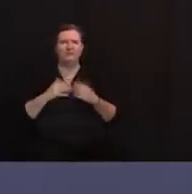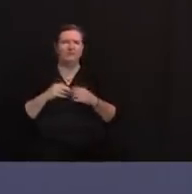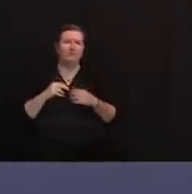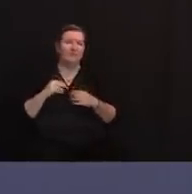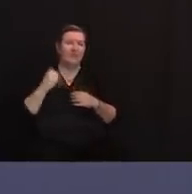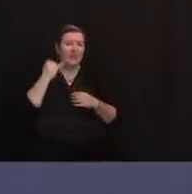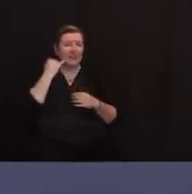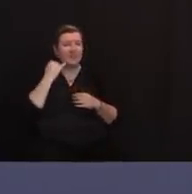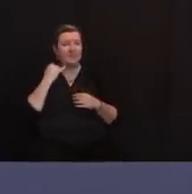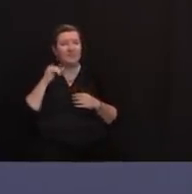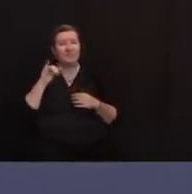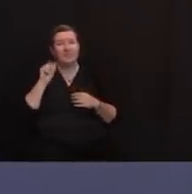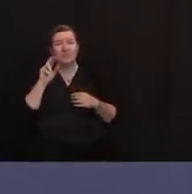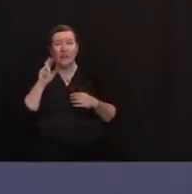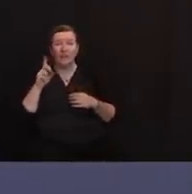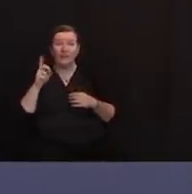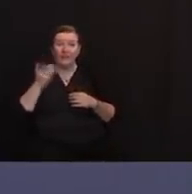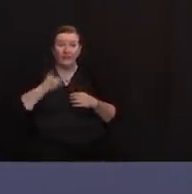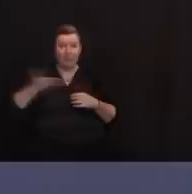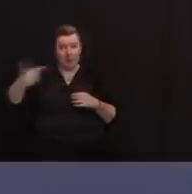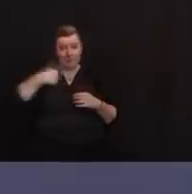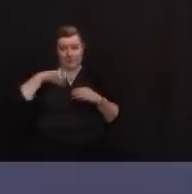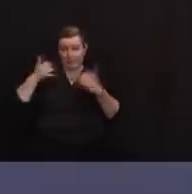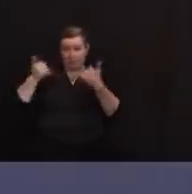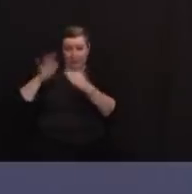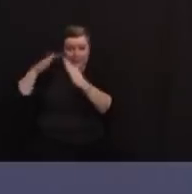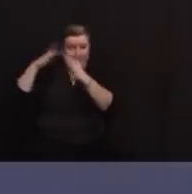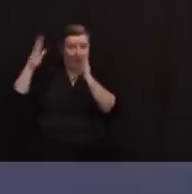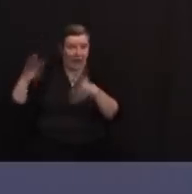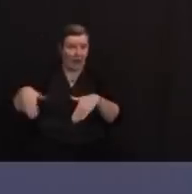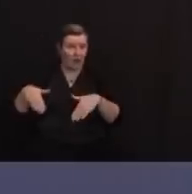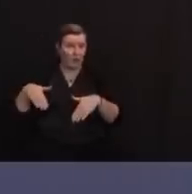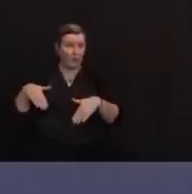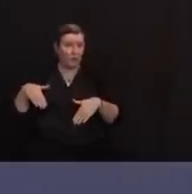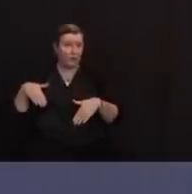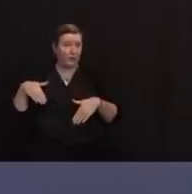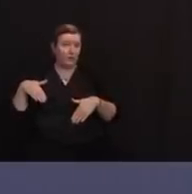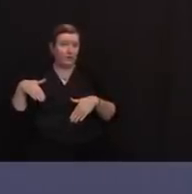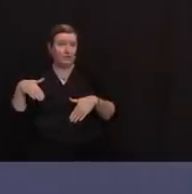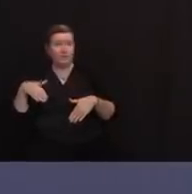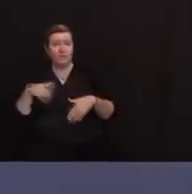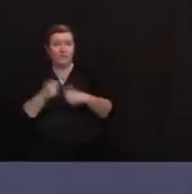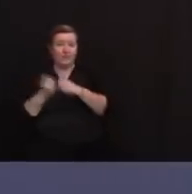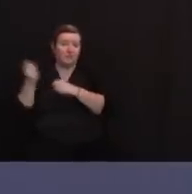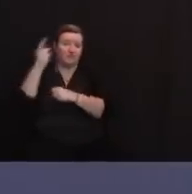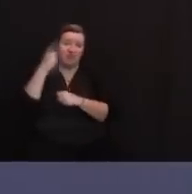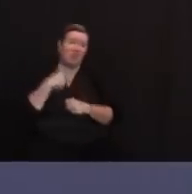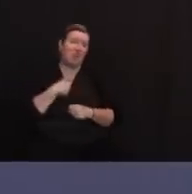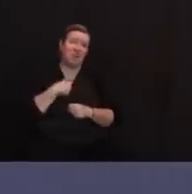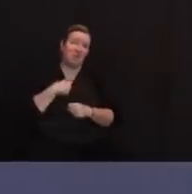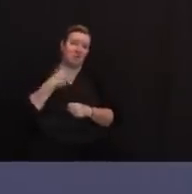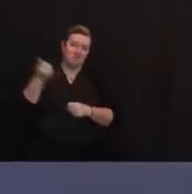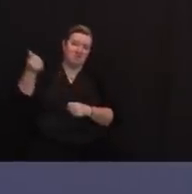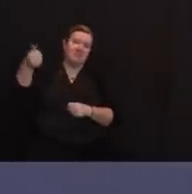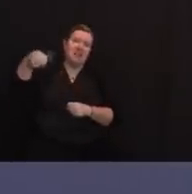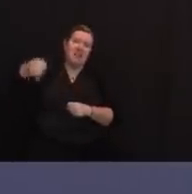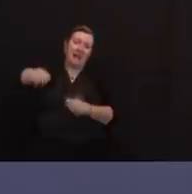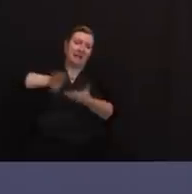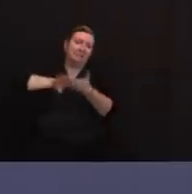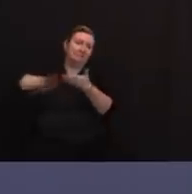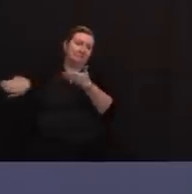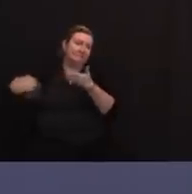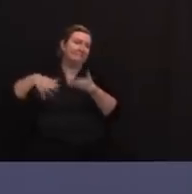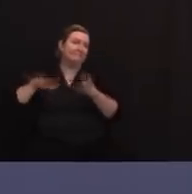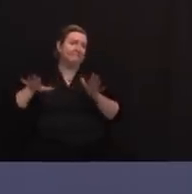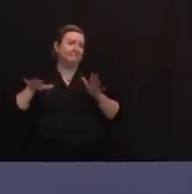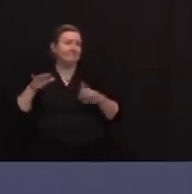with 40 other folks and watch the Super Bowl a year from February. I think I think we've been changed. I don't know that it's